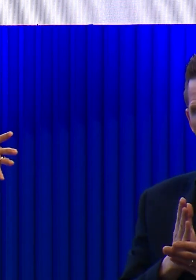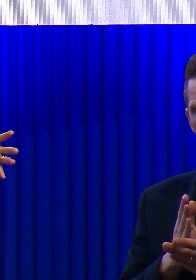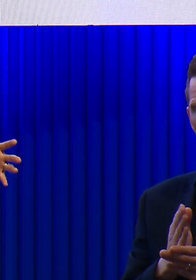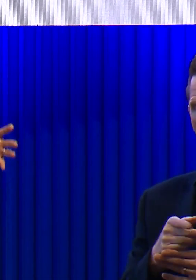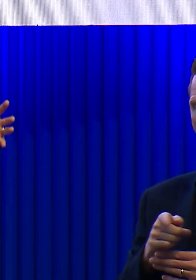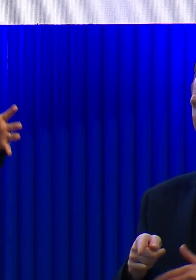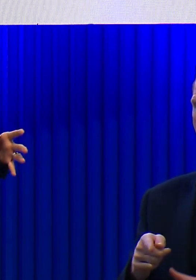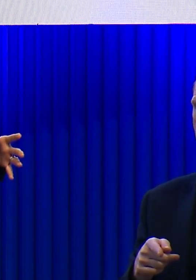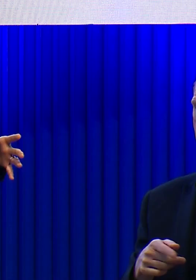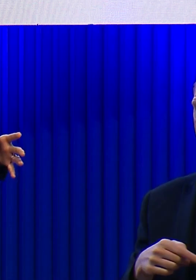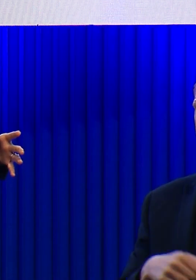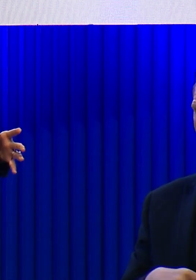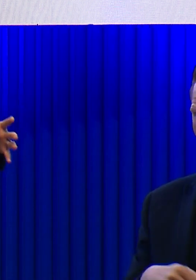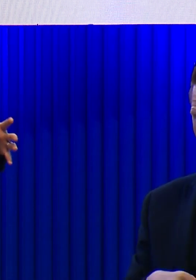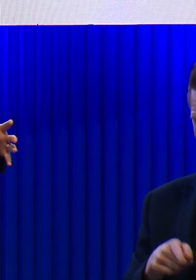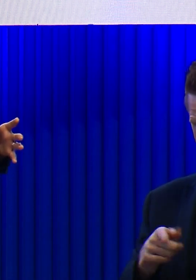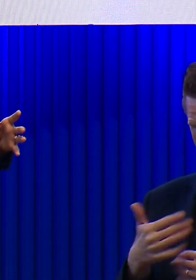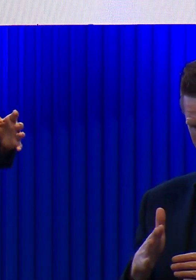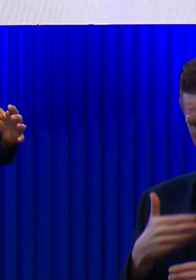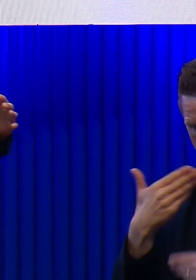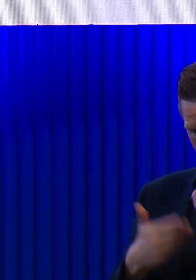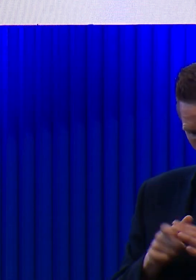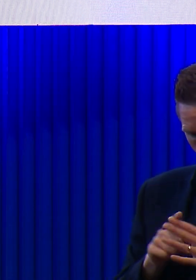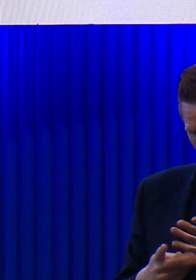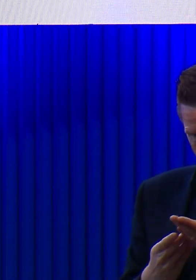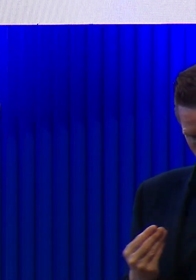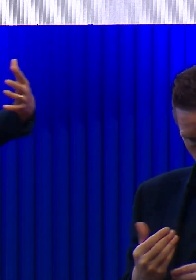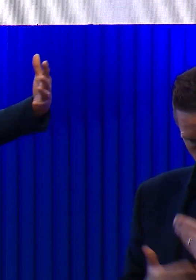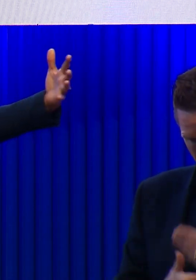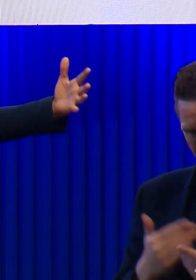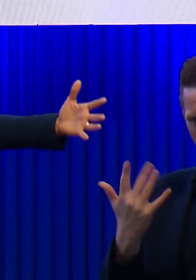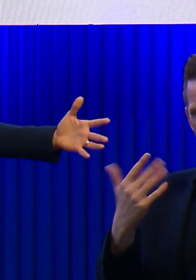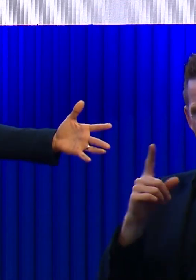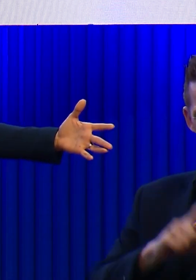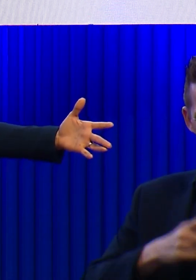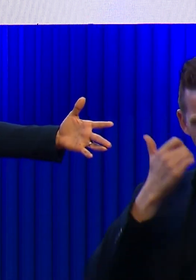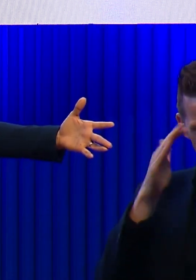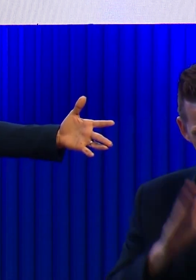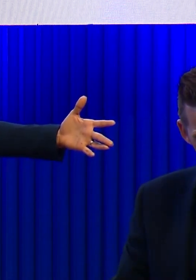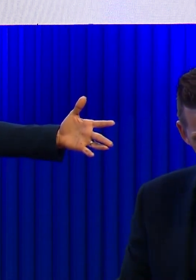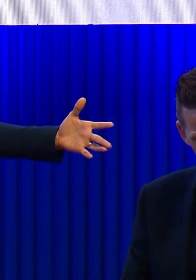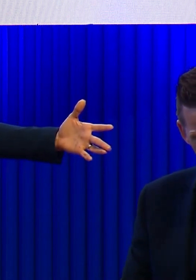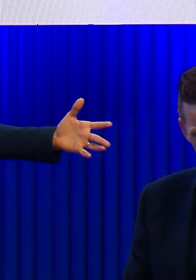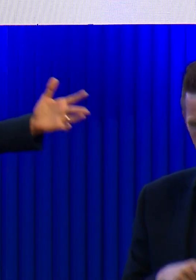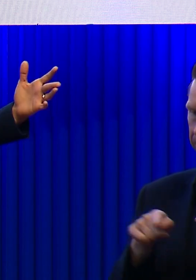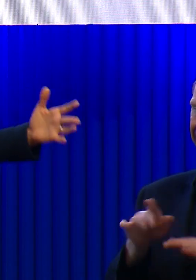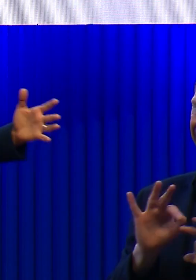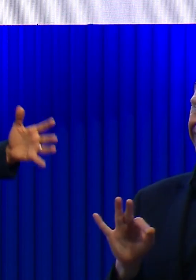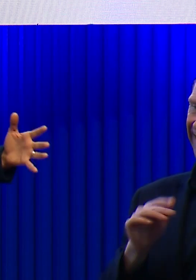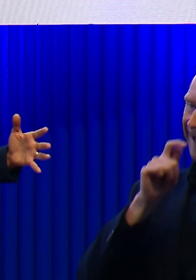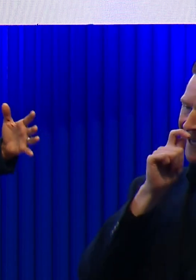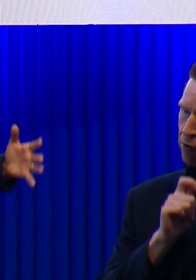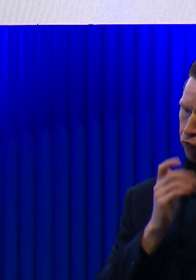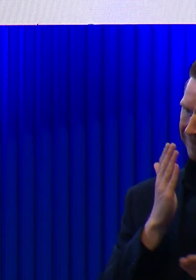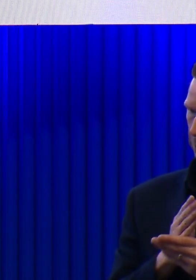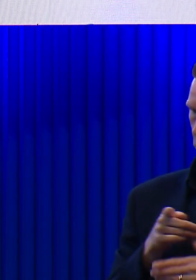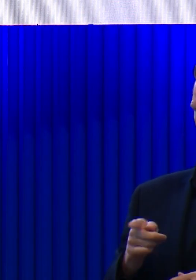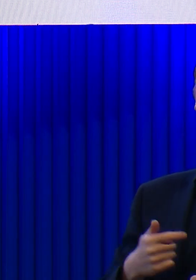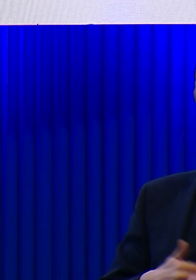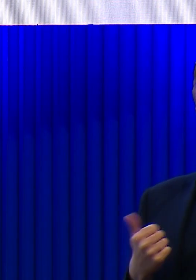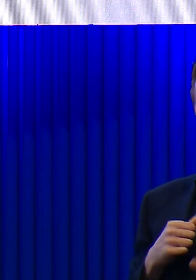obvious when I say it, but you can't imagine. It's the most common misconception. In